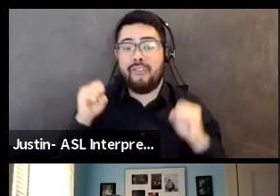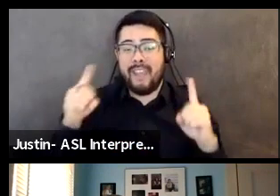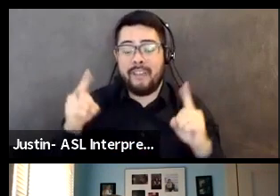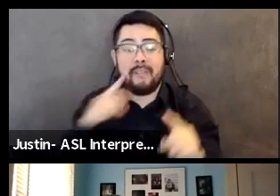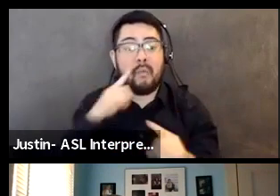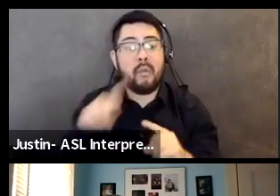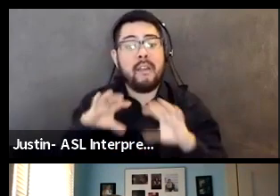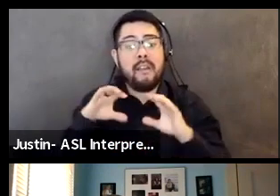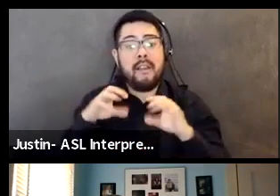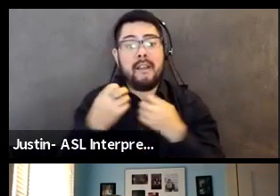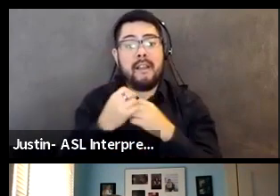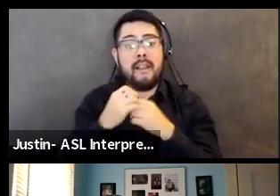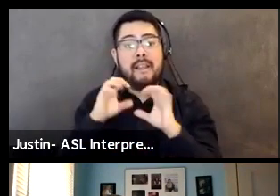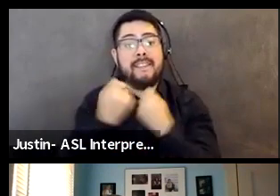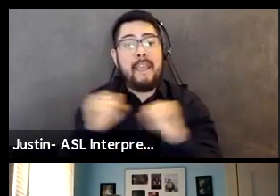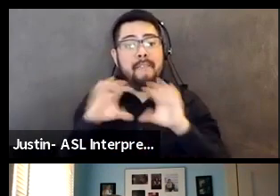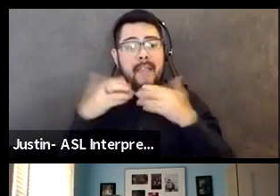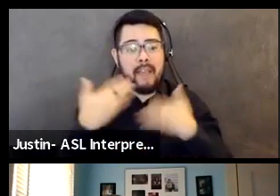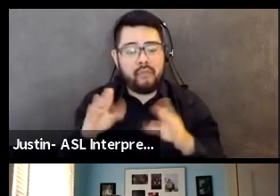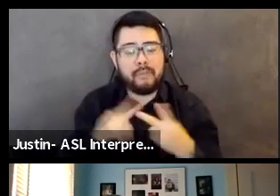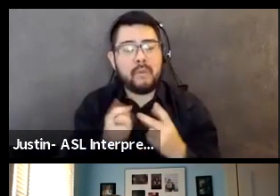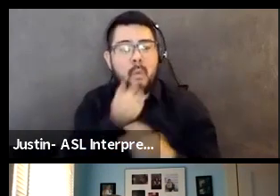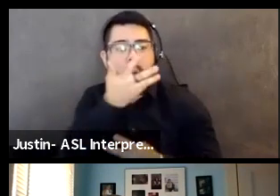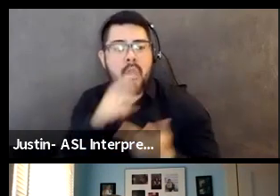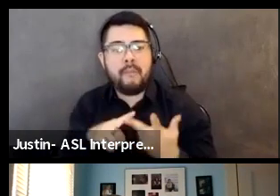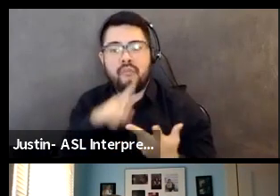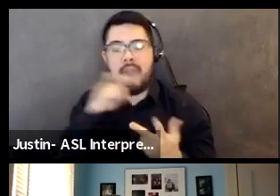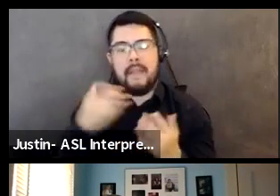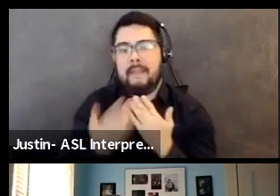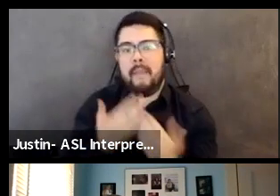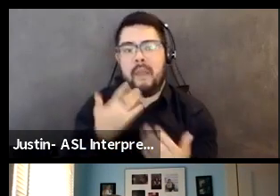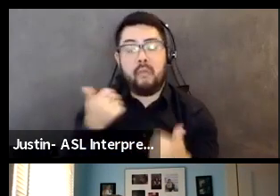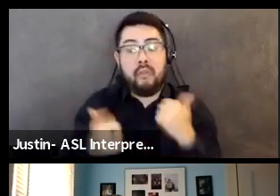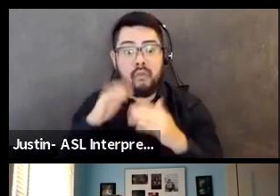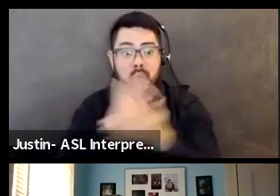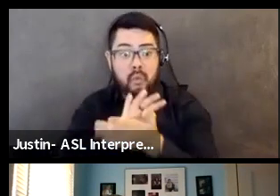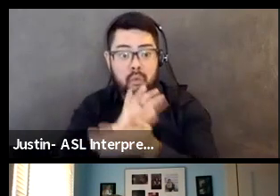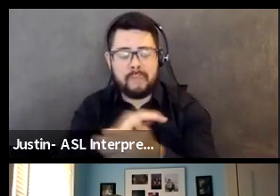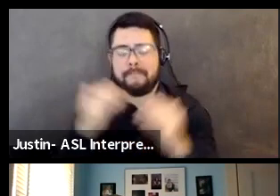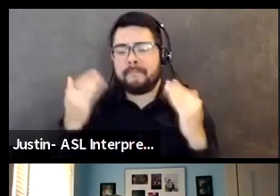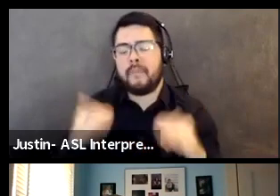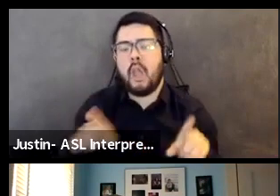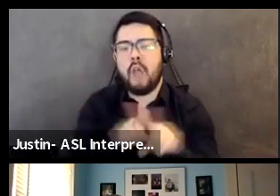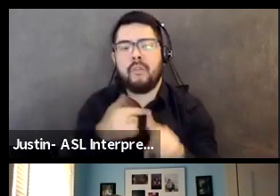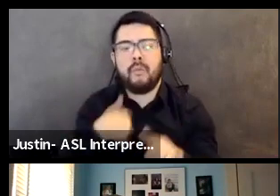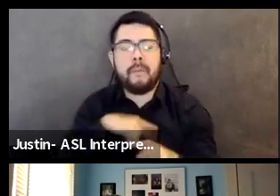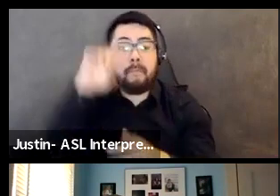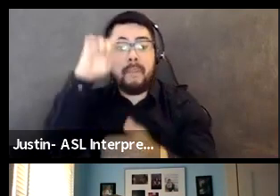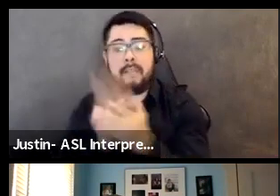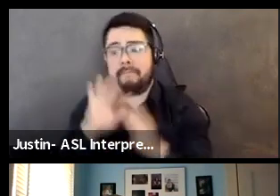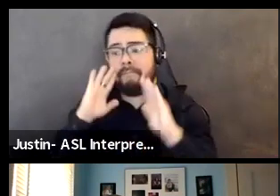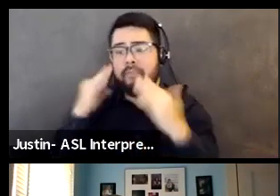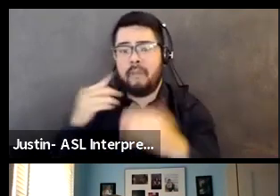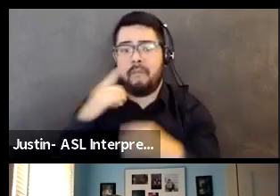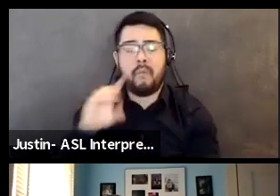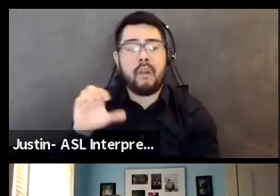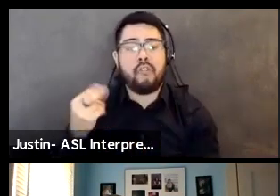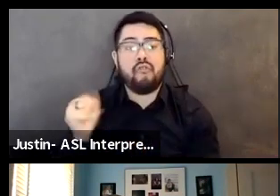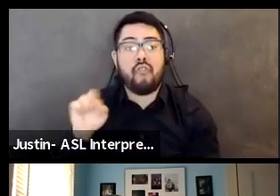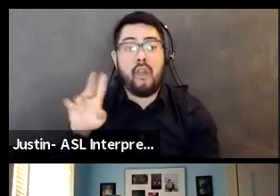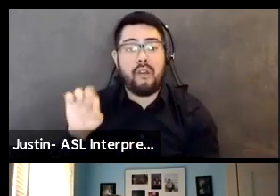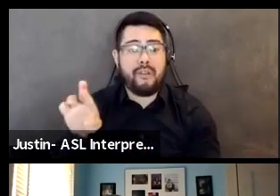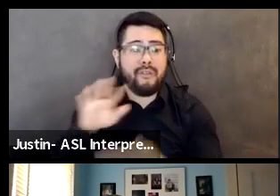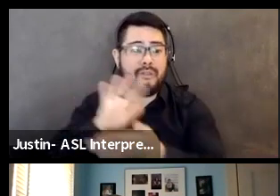safe warm and dry regardless of school type we also believe the concentration of charter public schools and district-owned